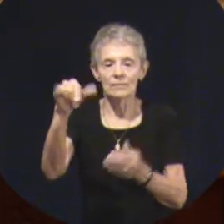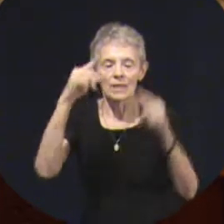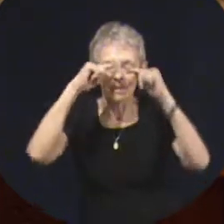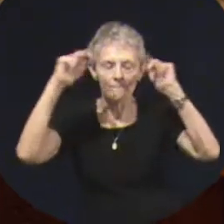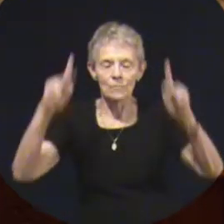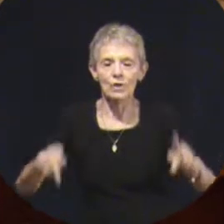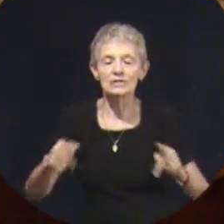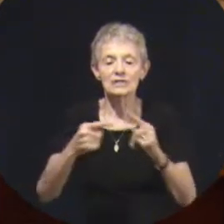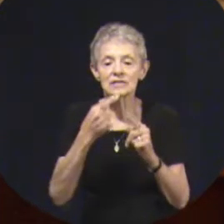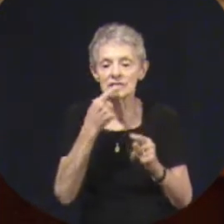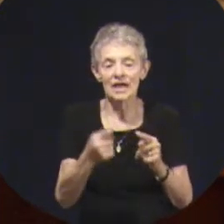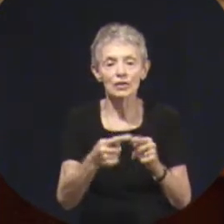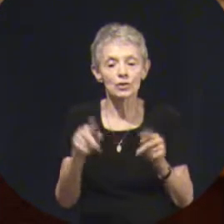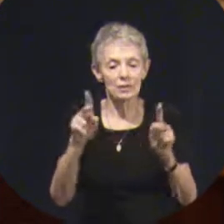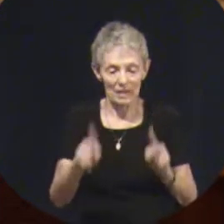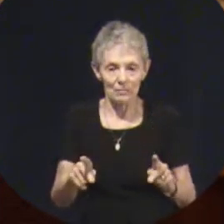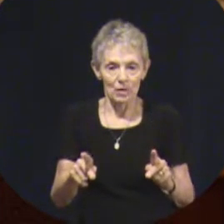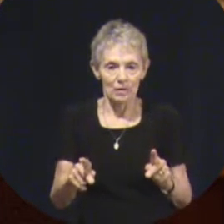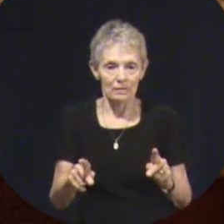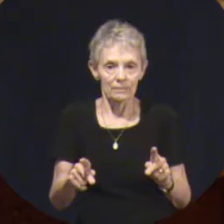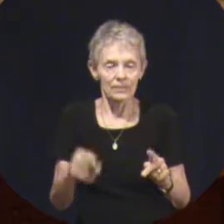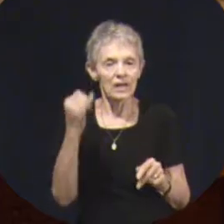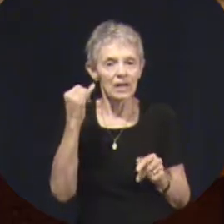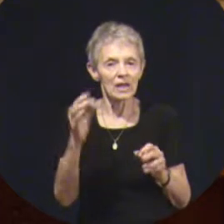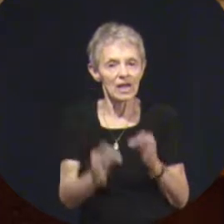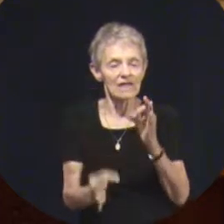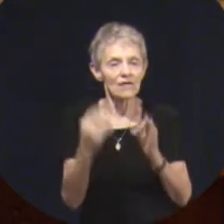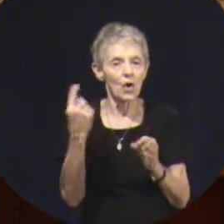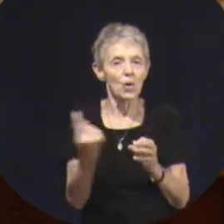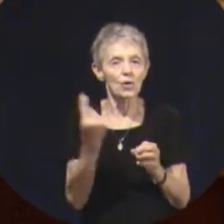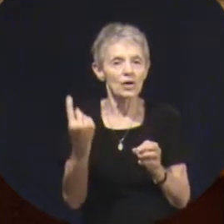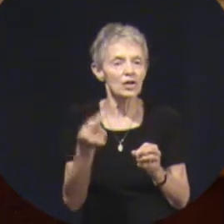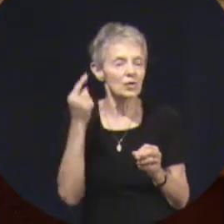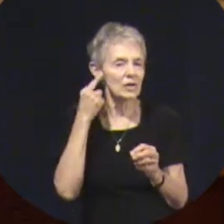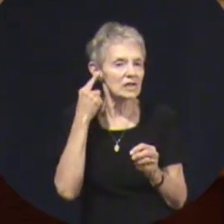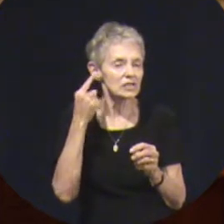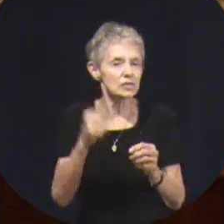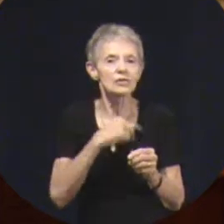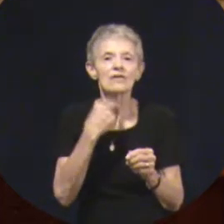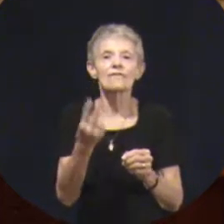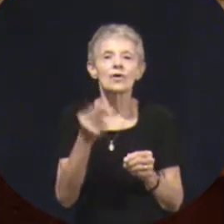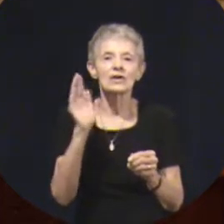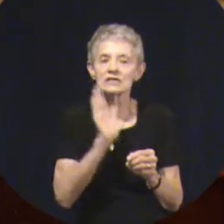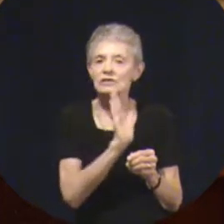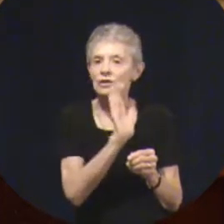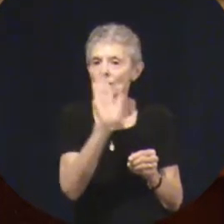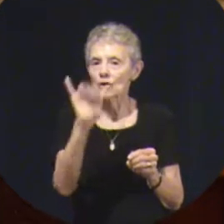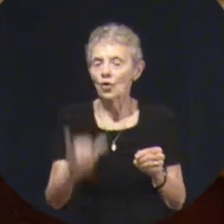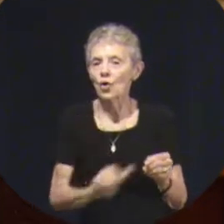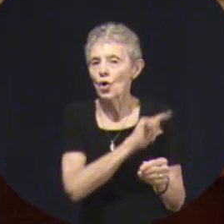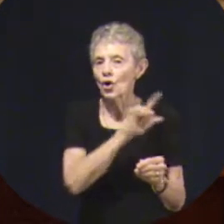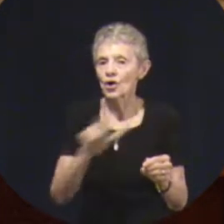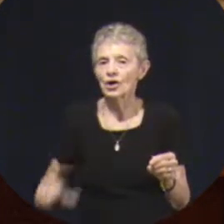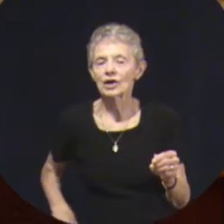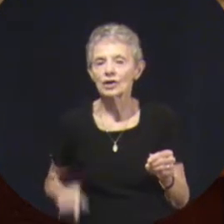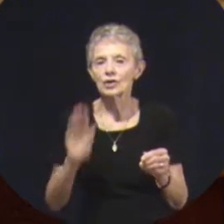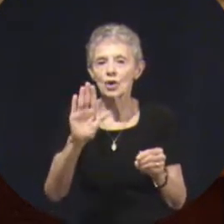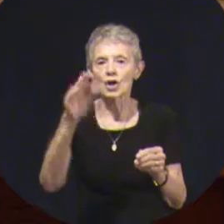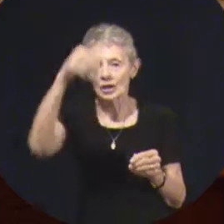Moses said to the people, "If only you would heed the voice of the Lord your God and keep